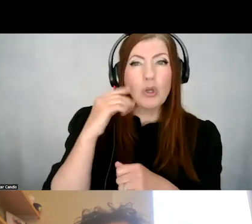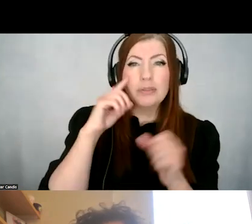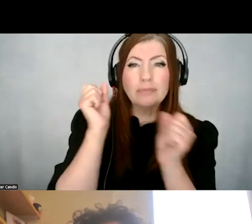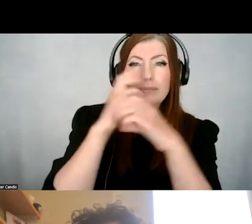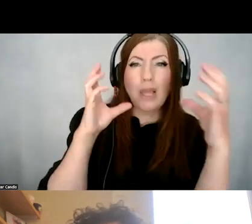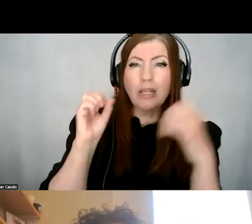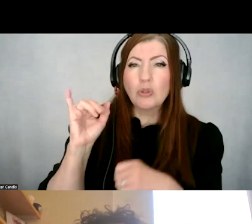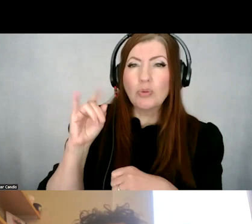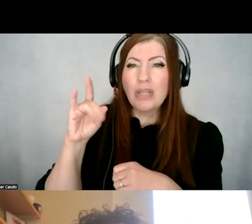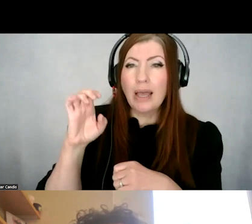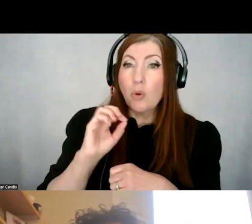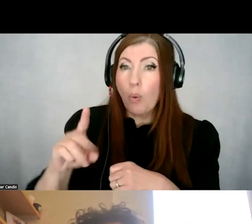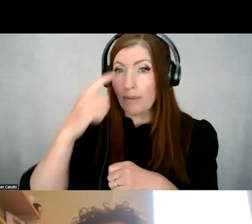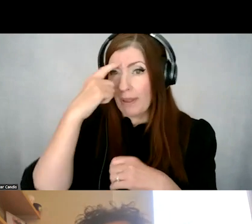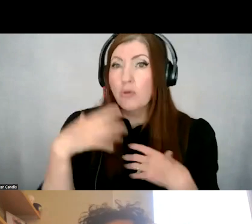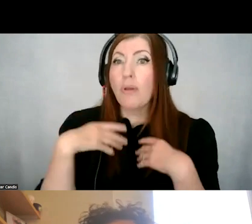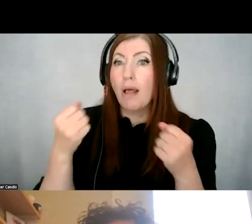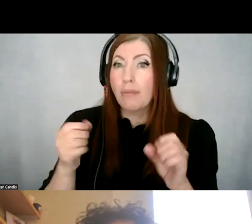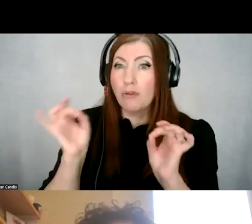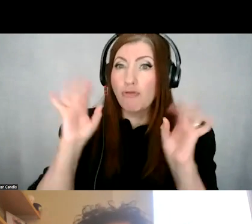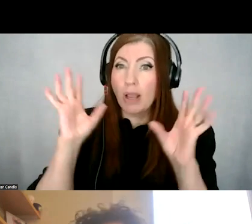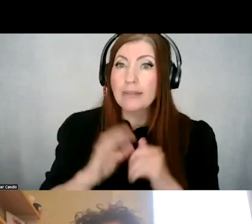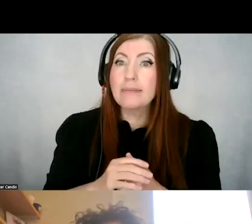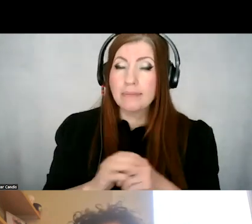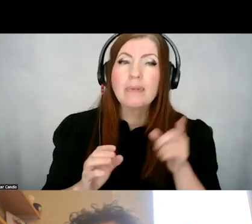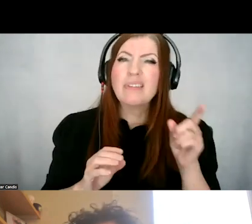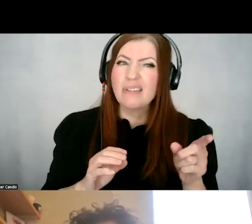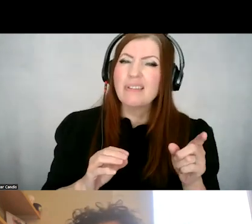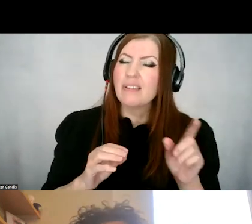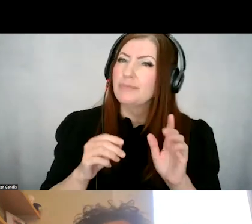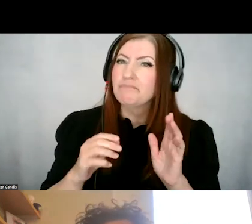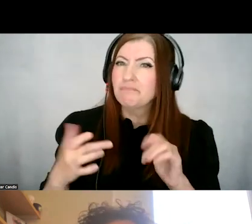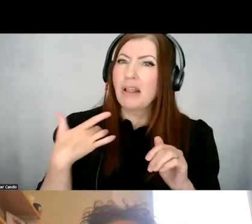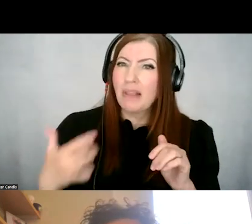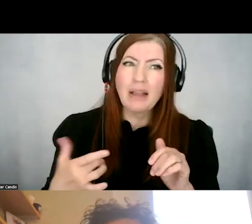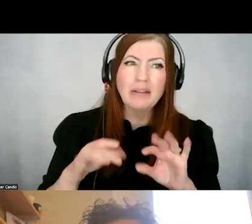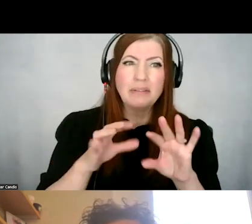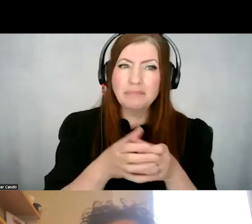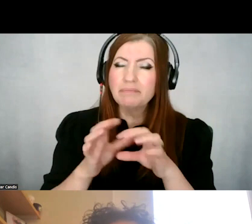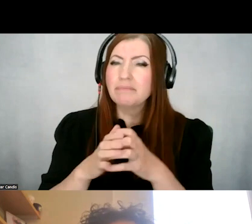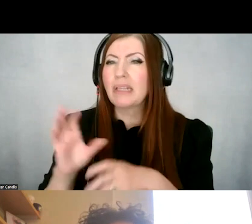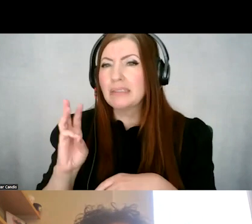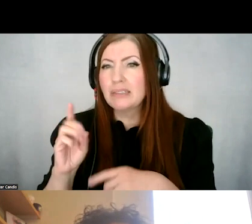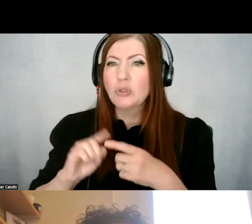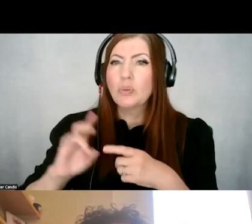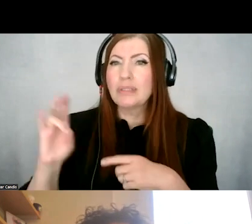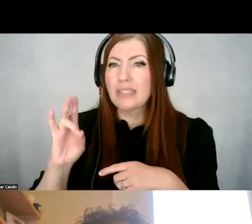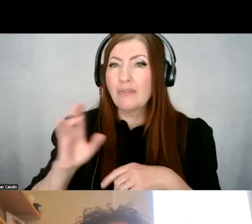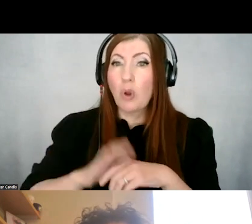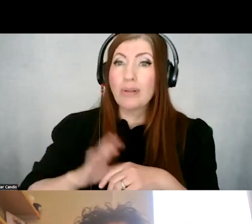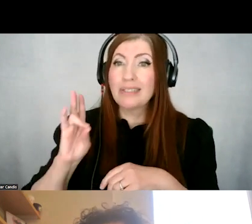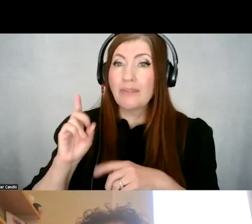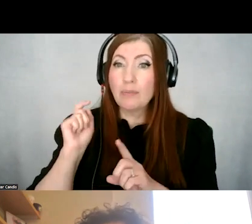health crisis. So here what we present is very likely. So that's just dichotomized as 6 or 7 on this